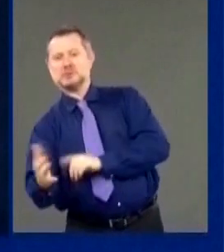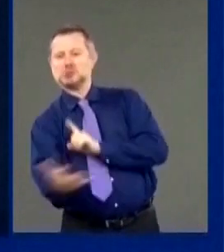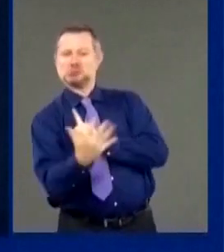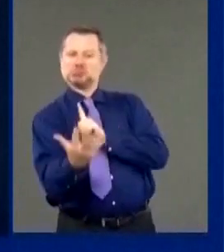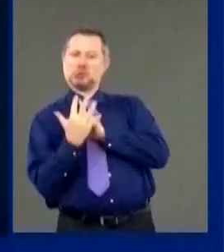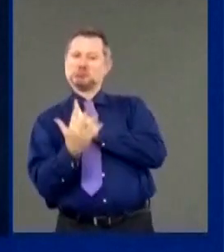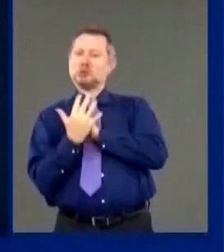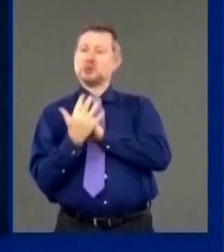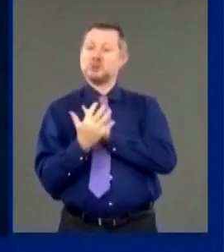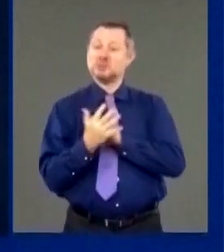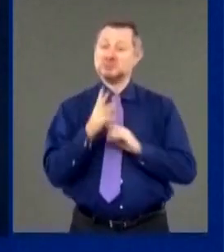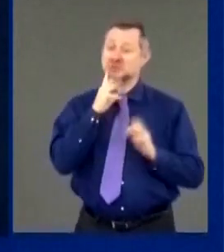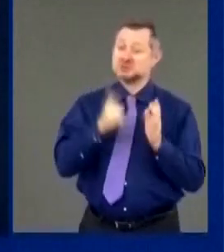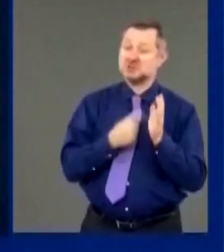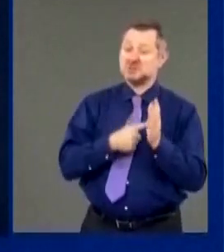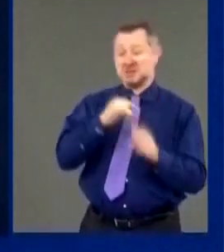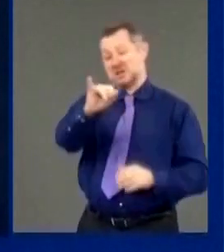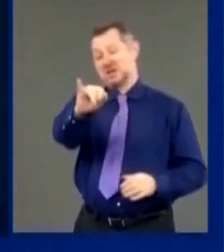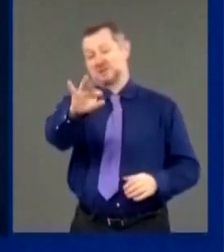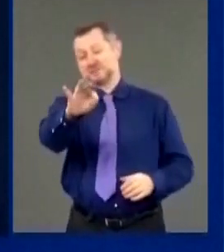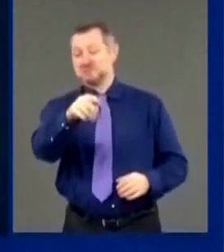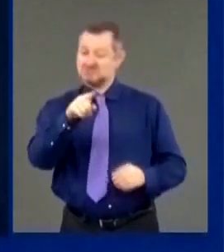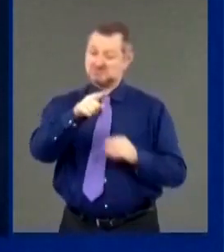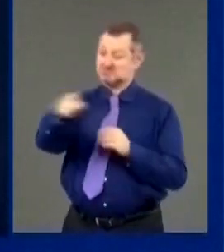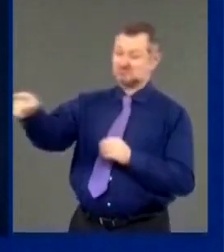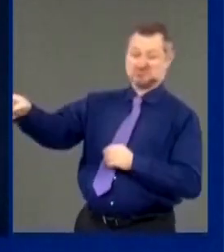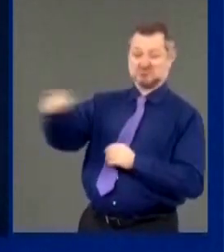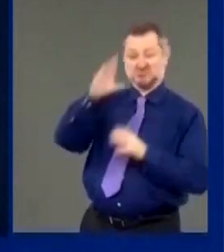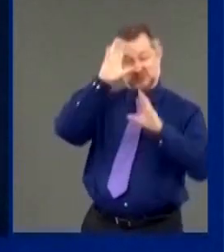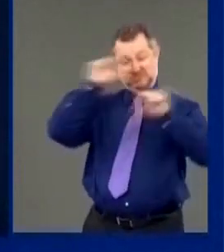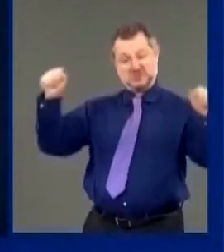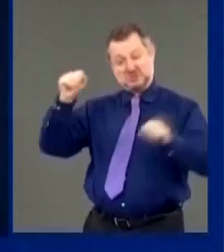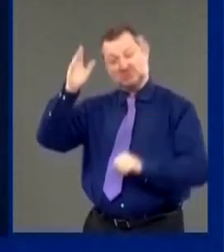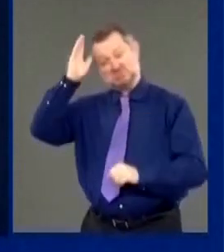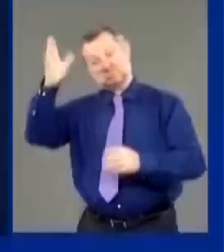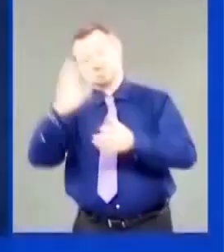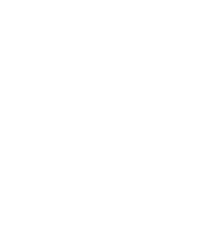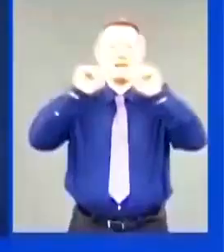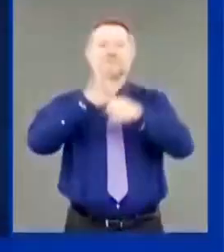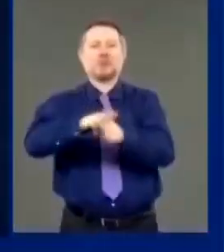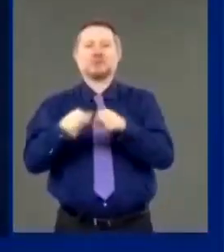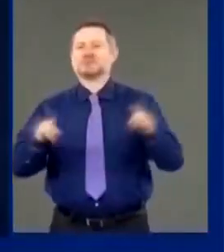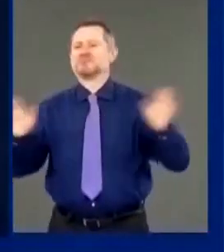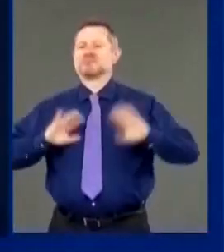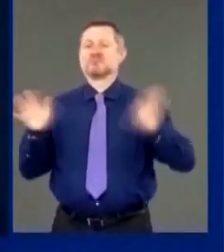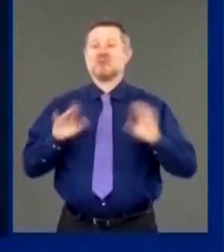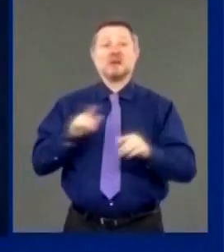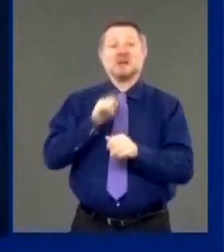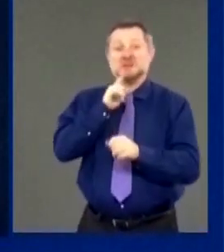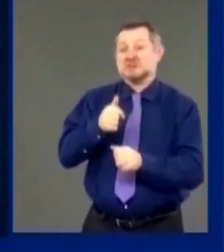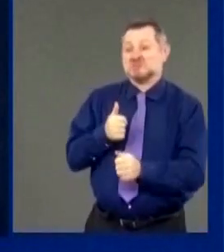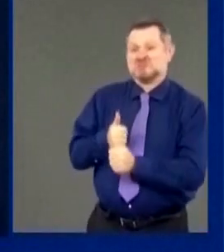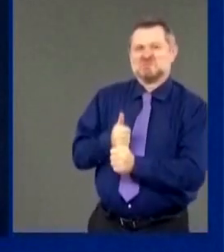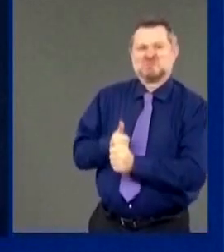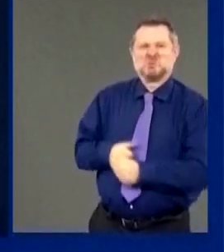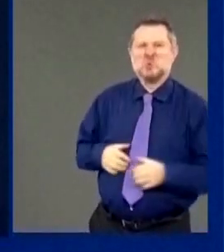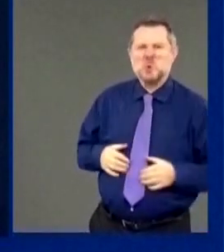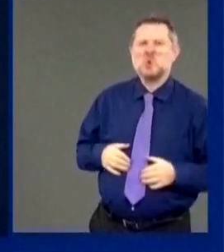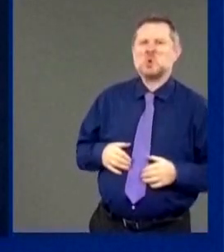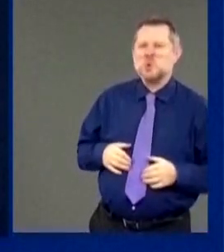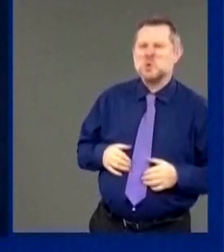Sometimes if the president speaks, people listen, even if the president is Trump. Well, you know what, Mr.